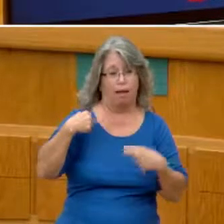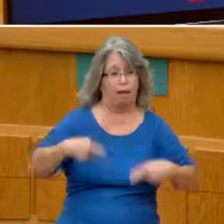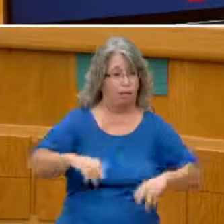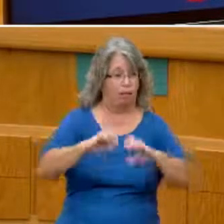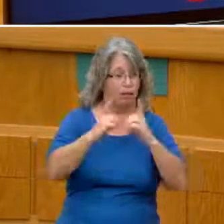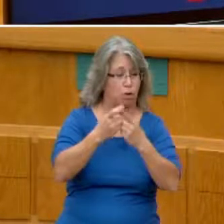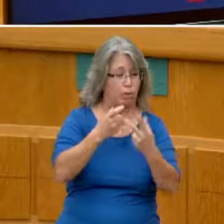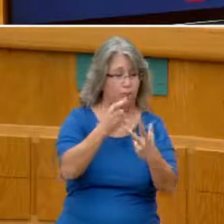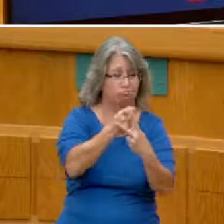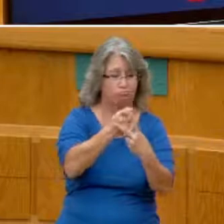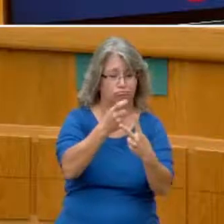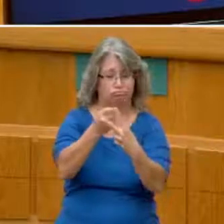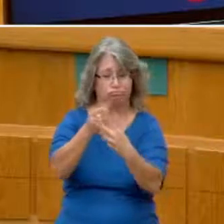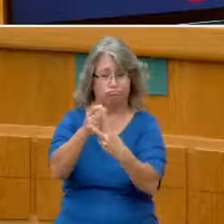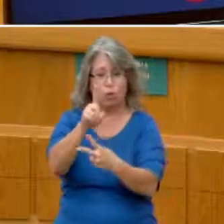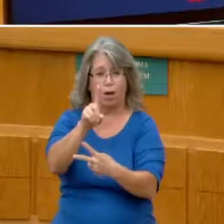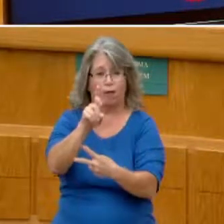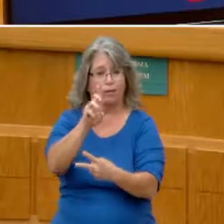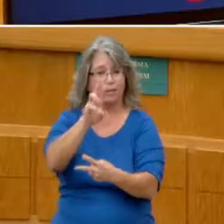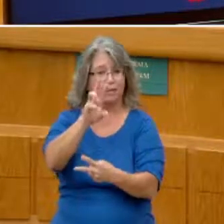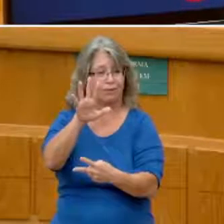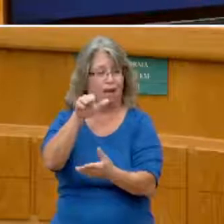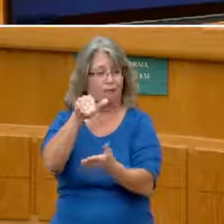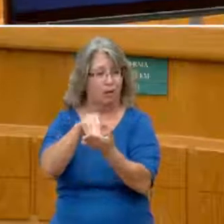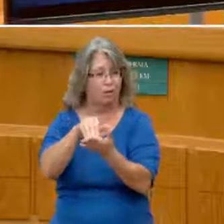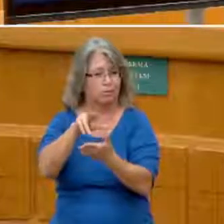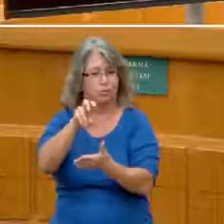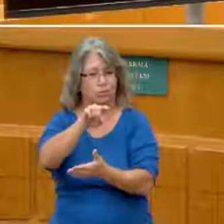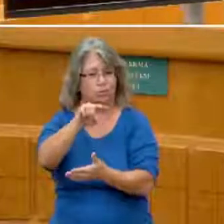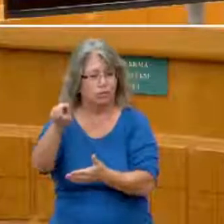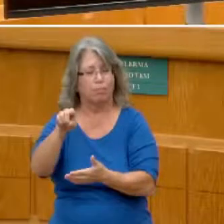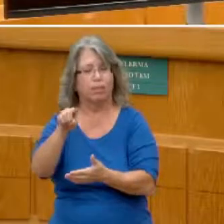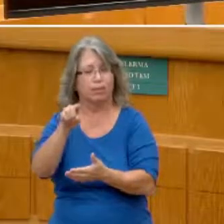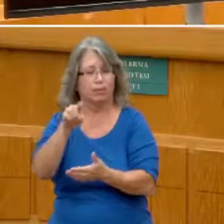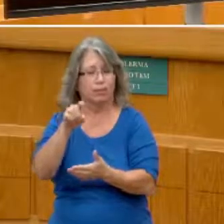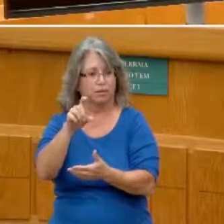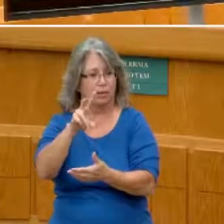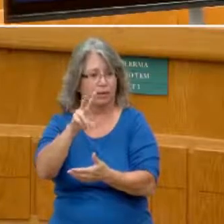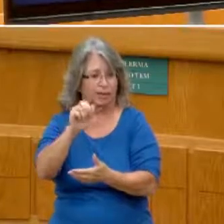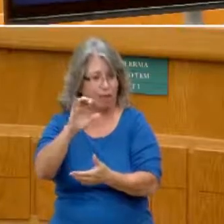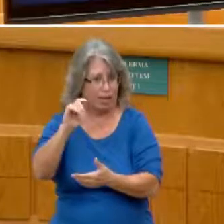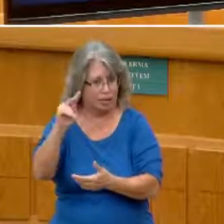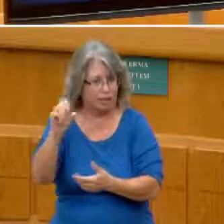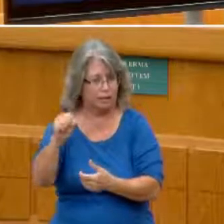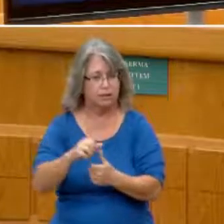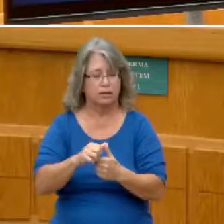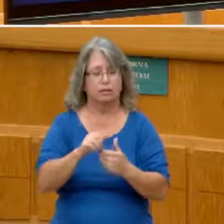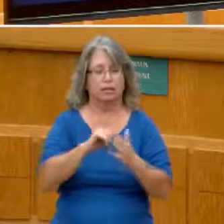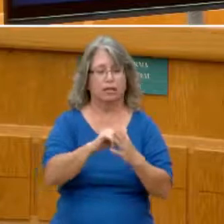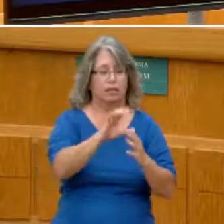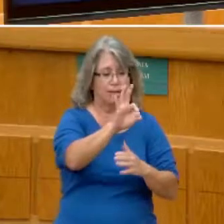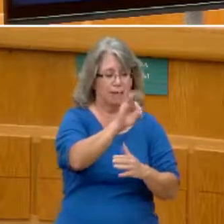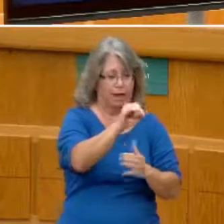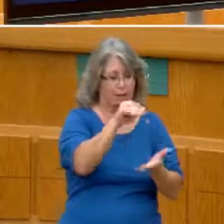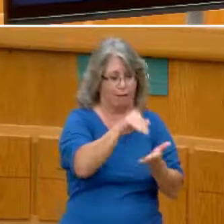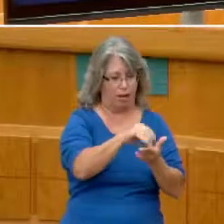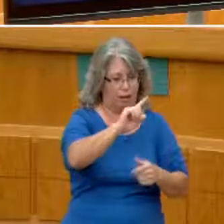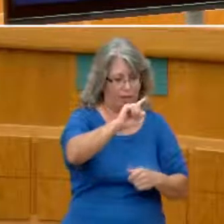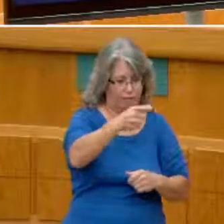165,239 COVID-19 vaccines. That breaks down to over 90,000 first doses,